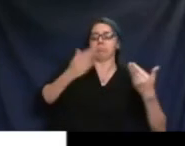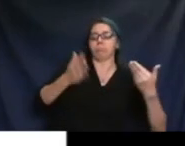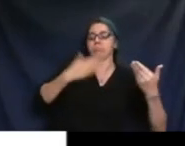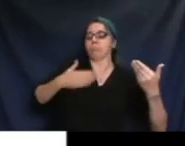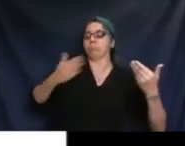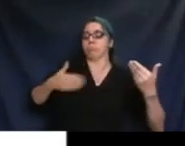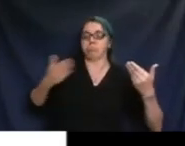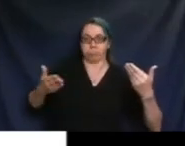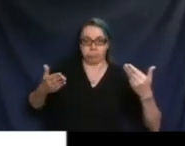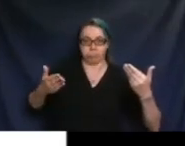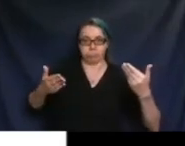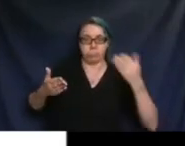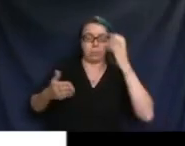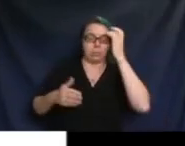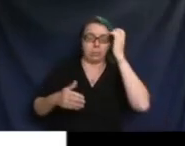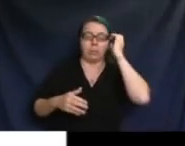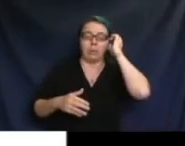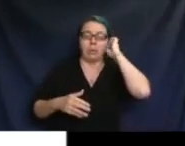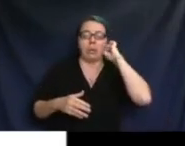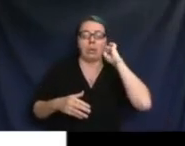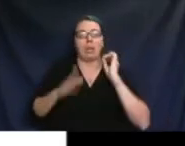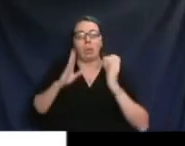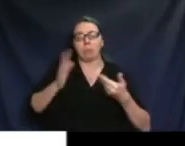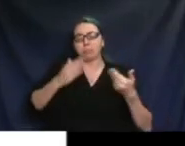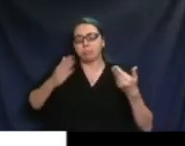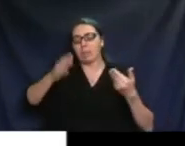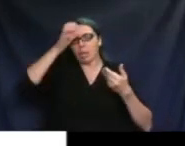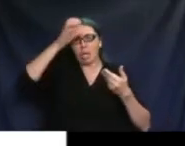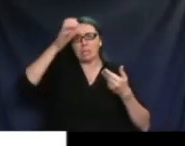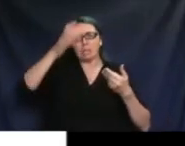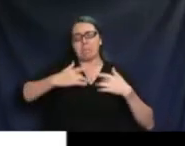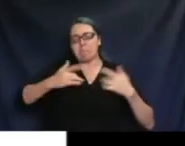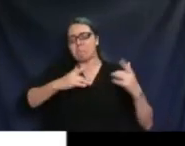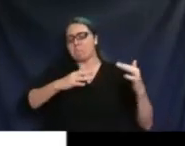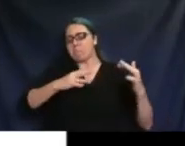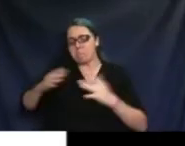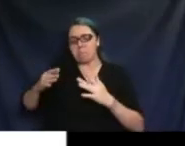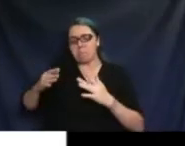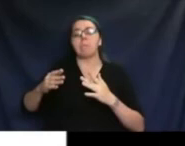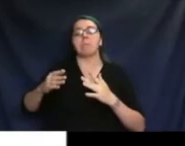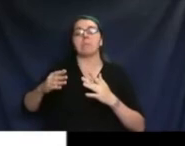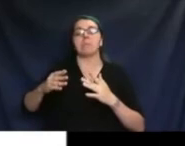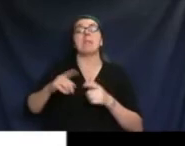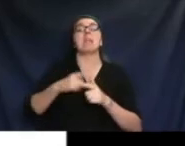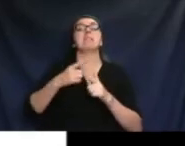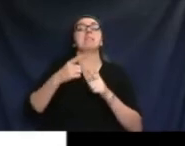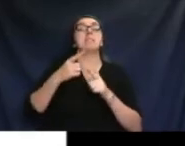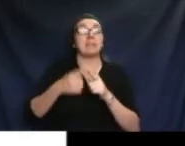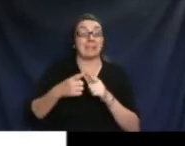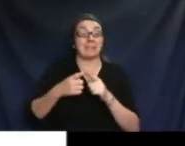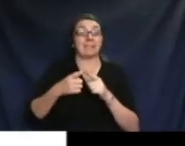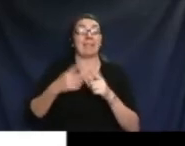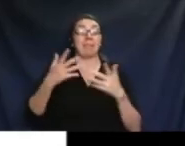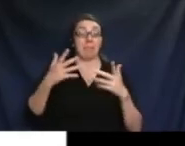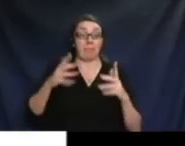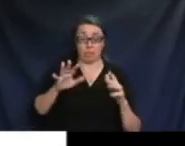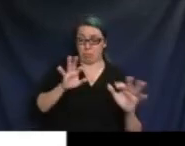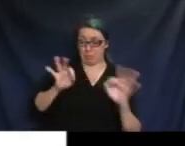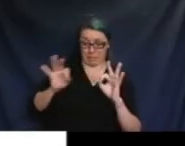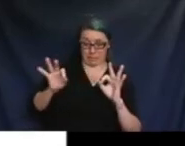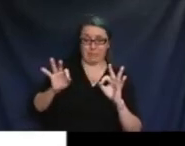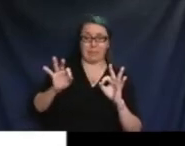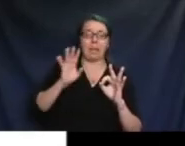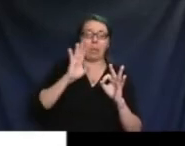being finally selected, they'll be reviewed by the technical team, which I referred to earlier, to kind of flag any